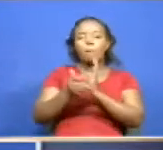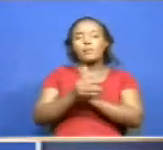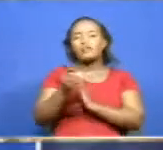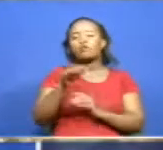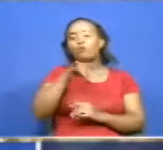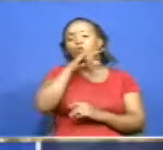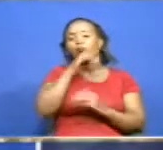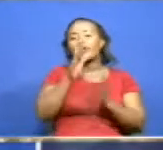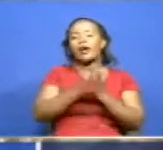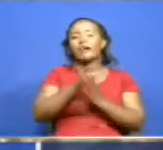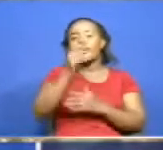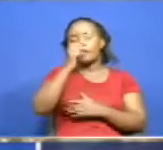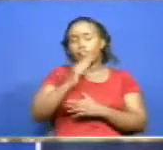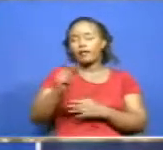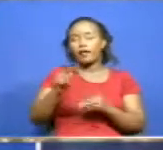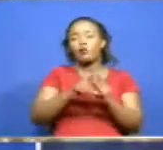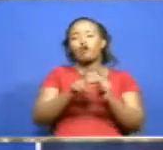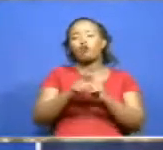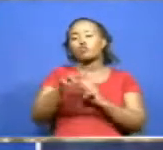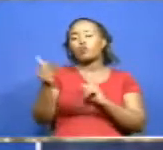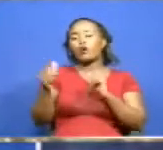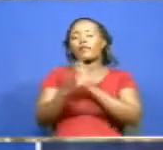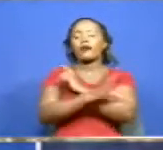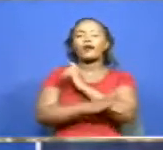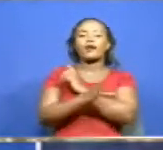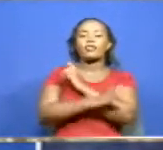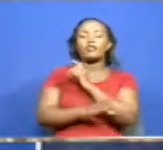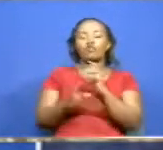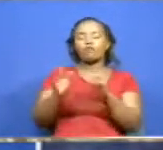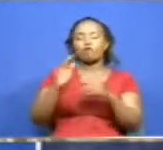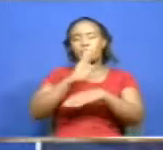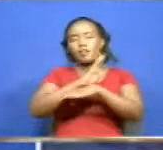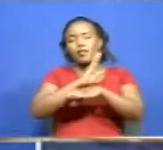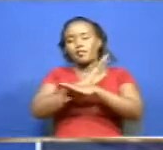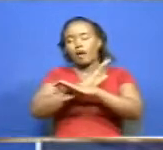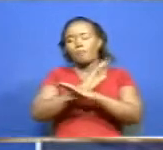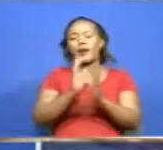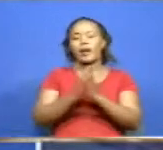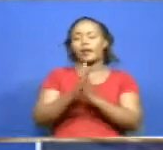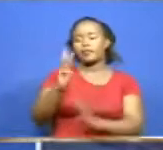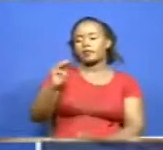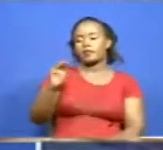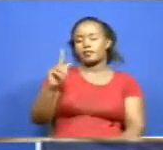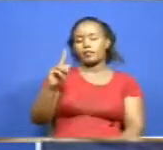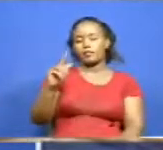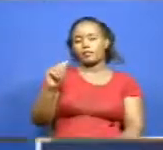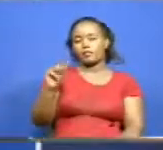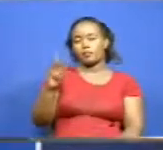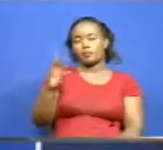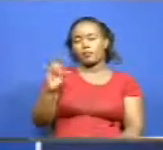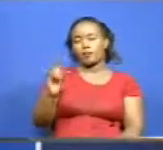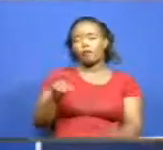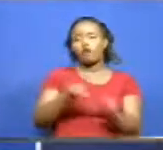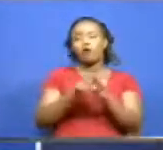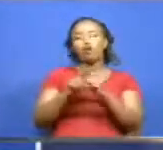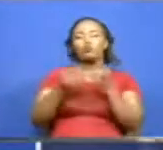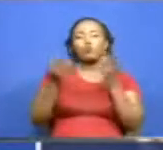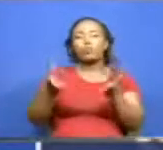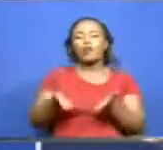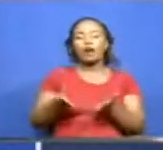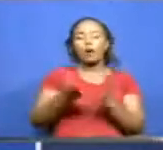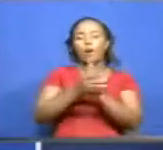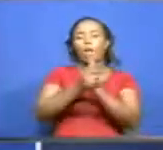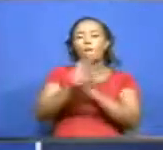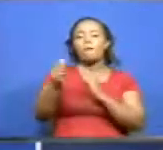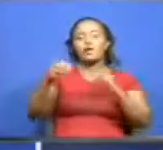as other COMESA countries like Malawi and Zambia. The prevailing maize shortage has led to spike in the retail prices of maize flour, with